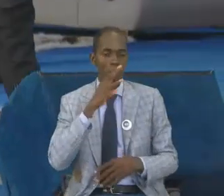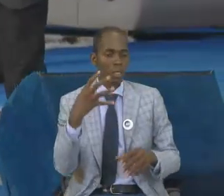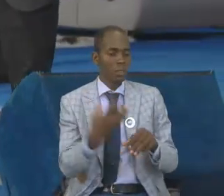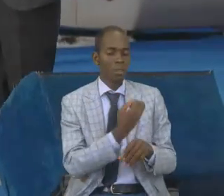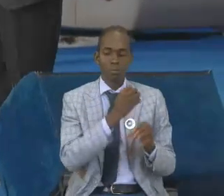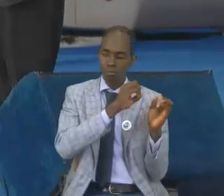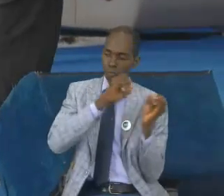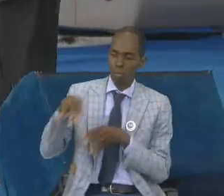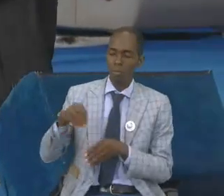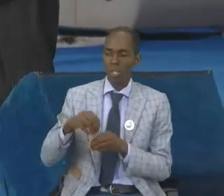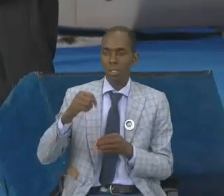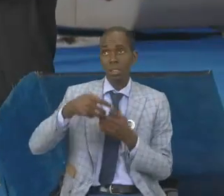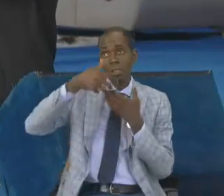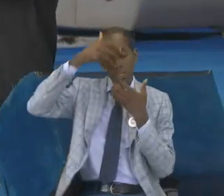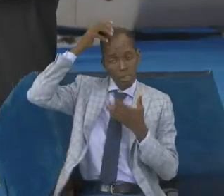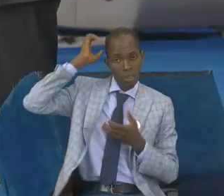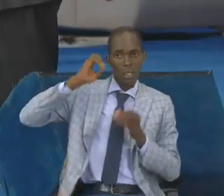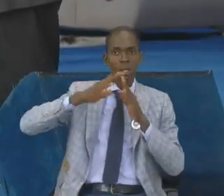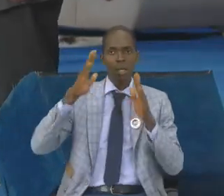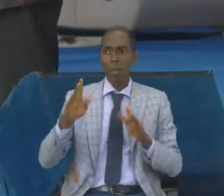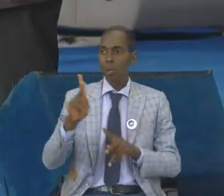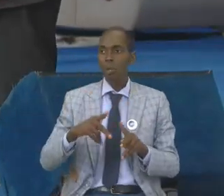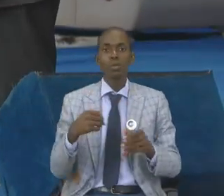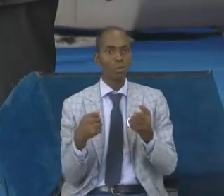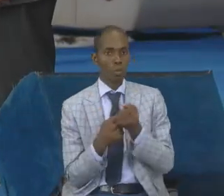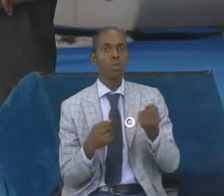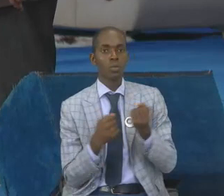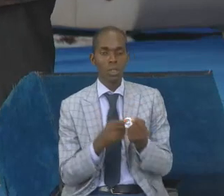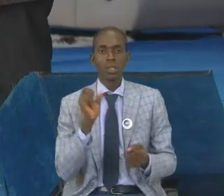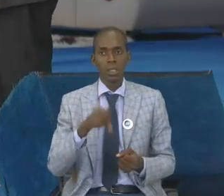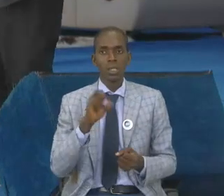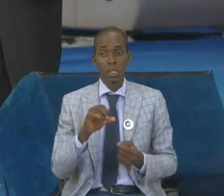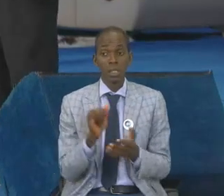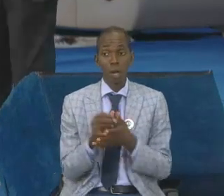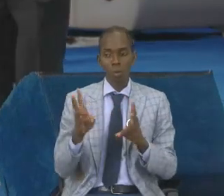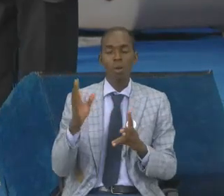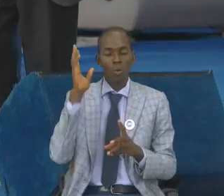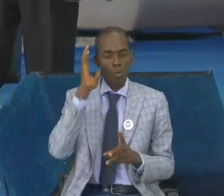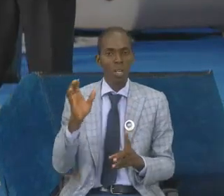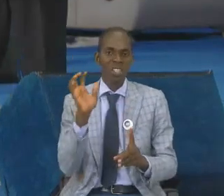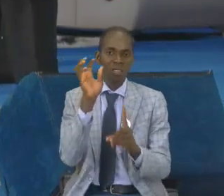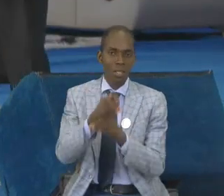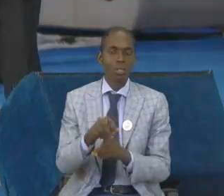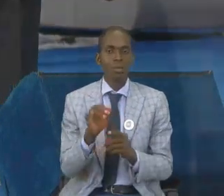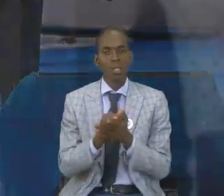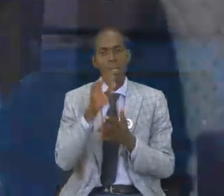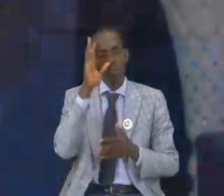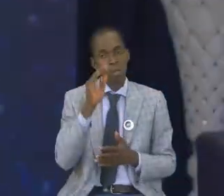the lion's den. Someone said, that's right, that one will catch Daniel. Either he